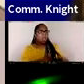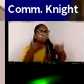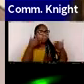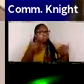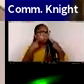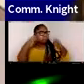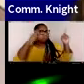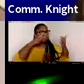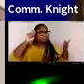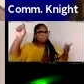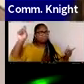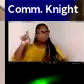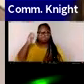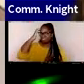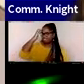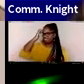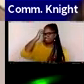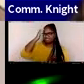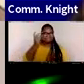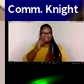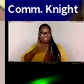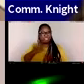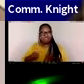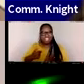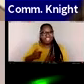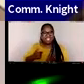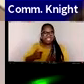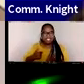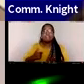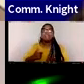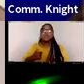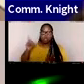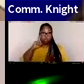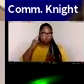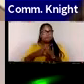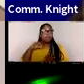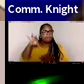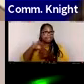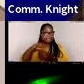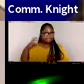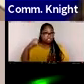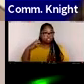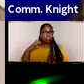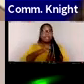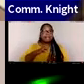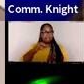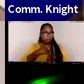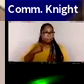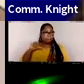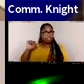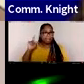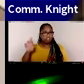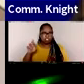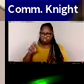our heads and we say, wait a minute, this doesn't feel right. Now we've heard from our elected officials, such as Councilmember Lander, that the ULURP is broken. We've